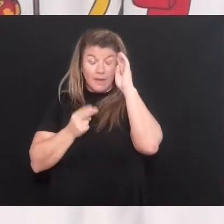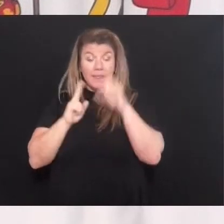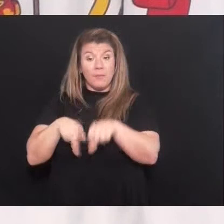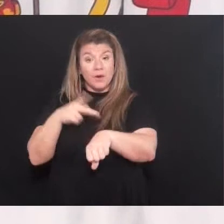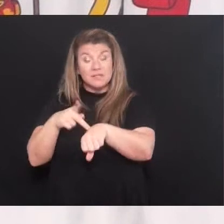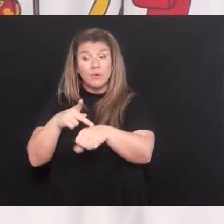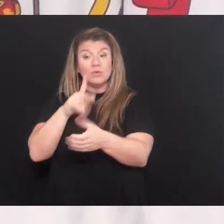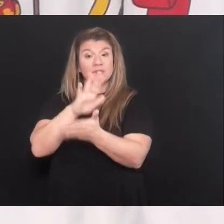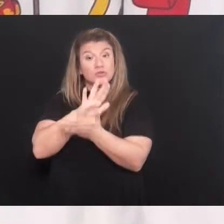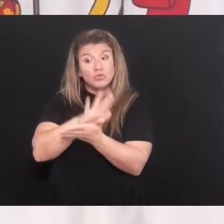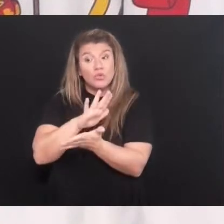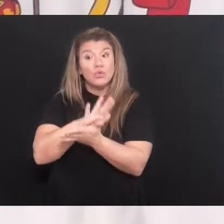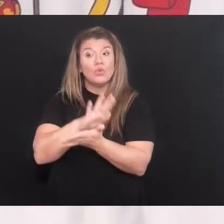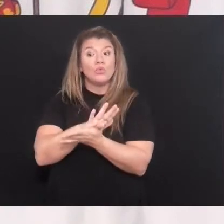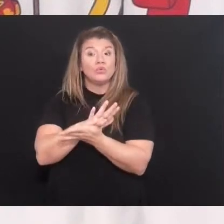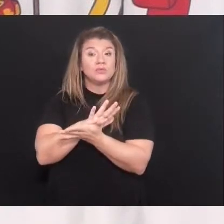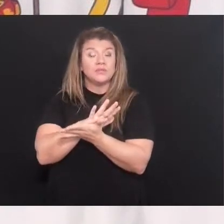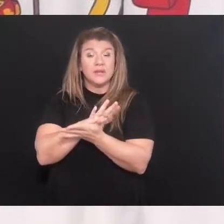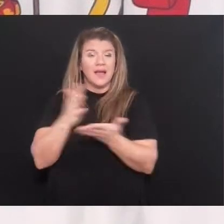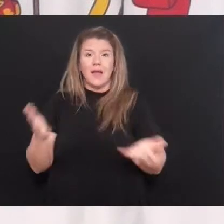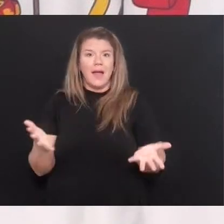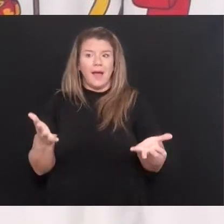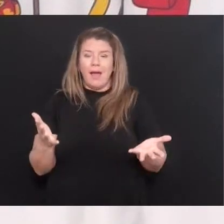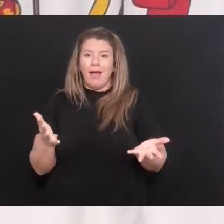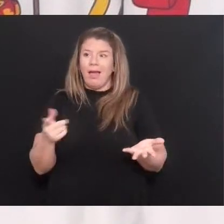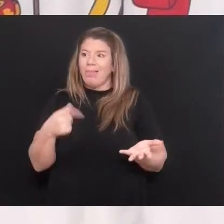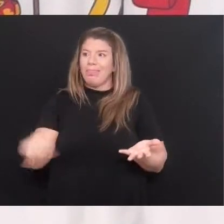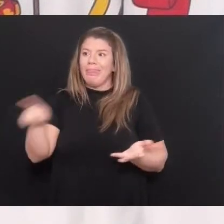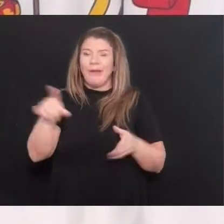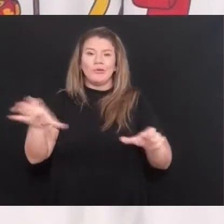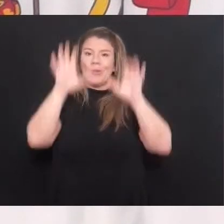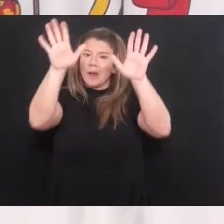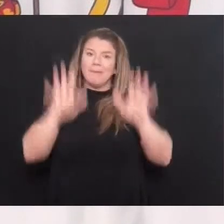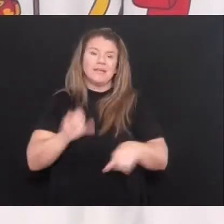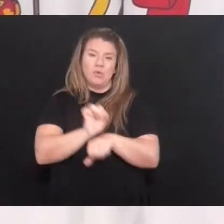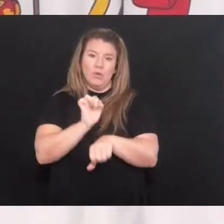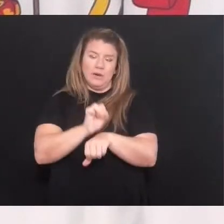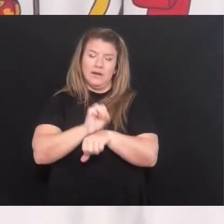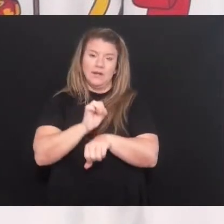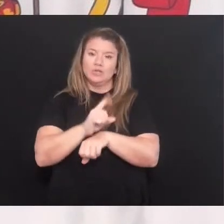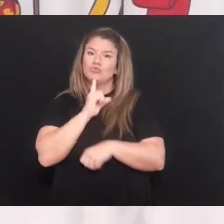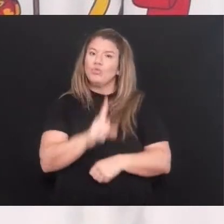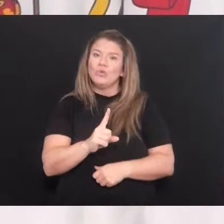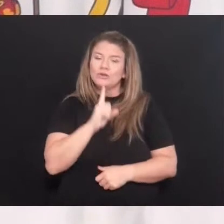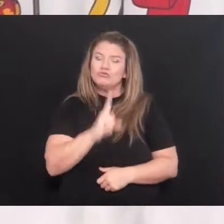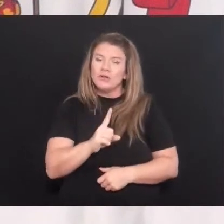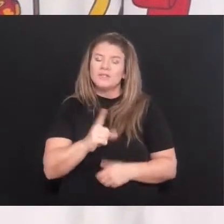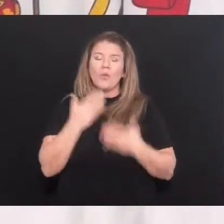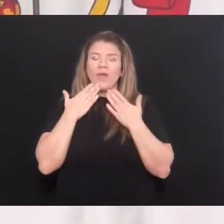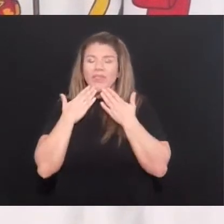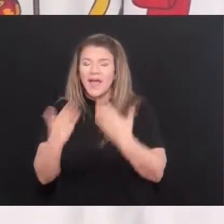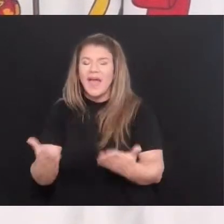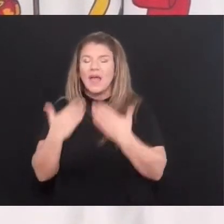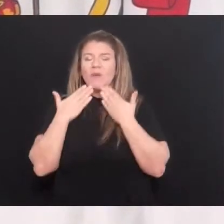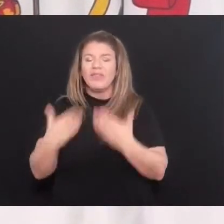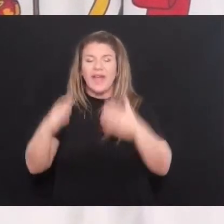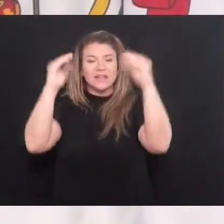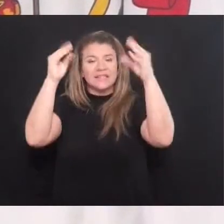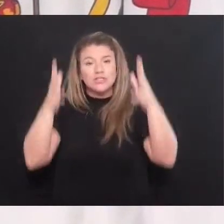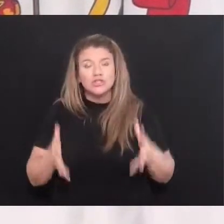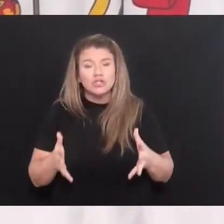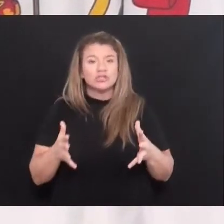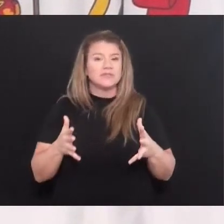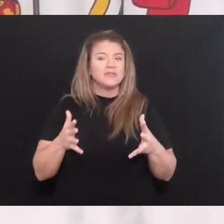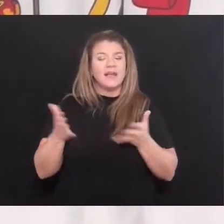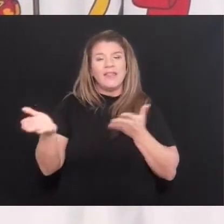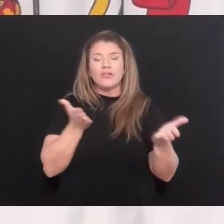of the schools, those people are doing amazing work. And really and truly, so we thank all the teachers, we thank